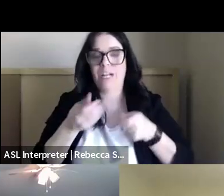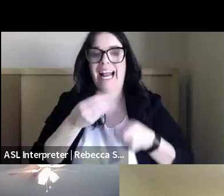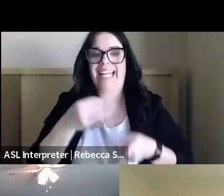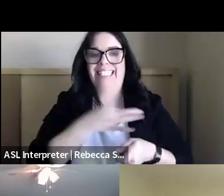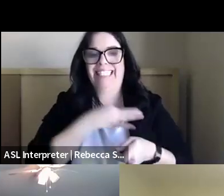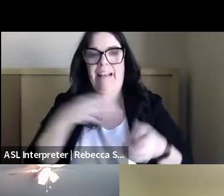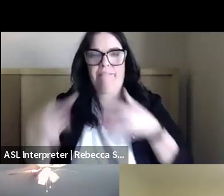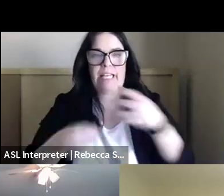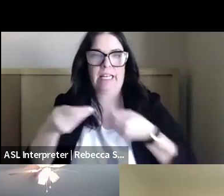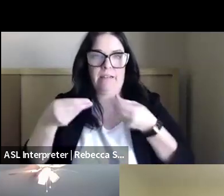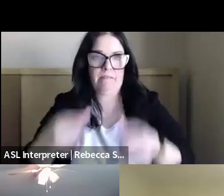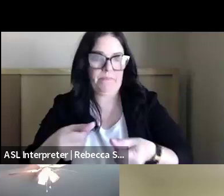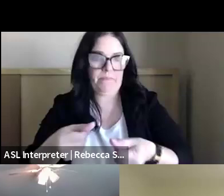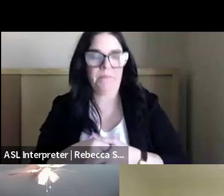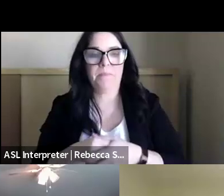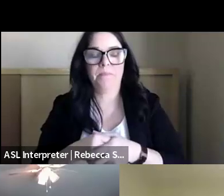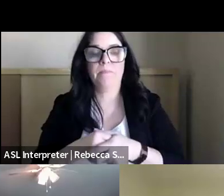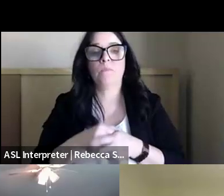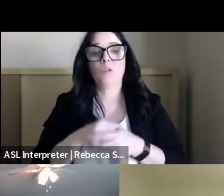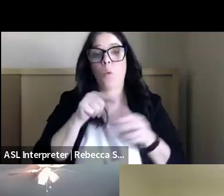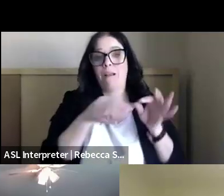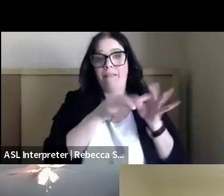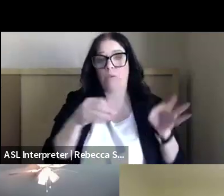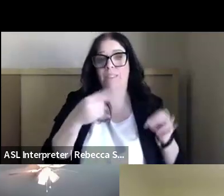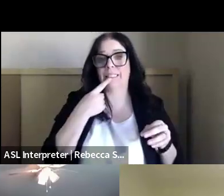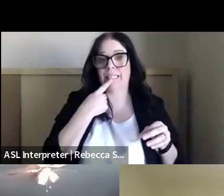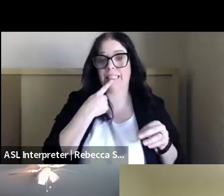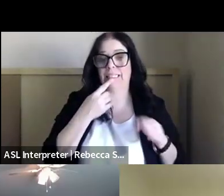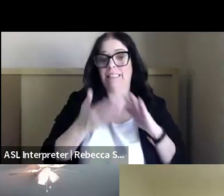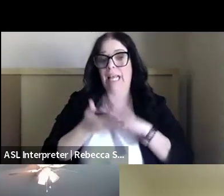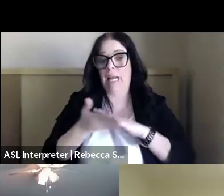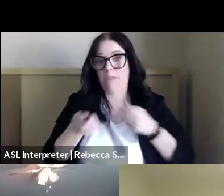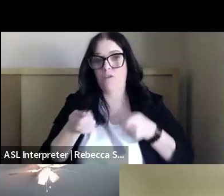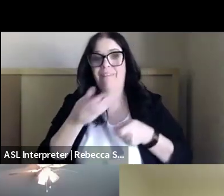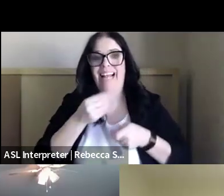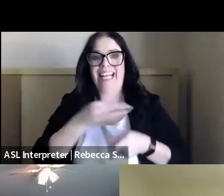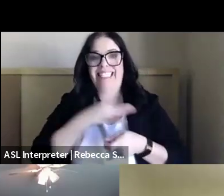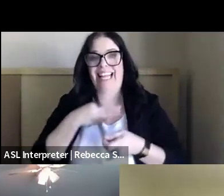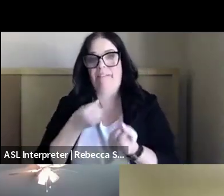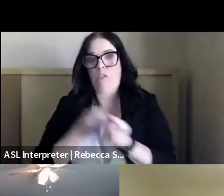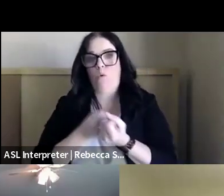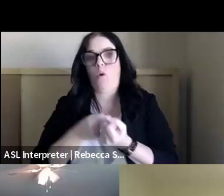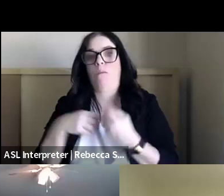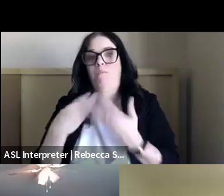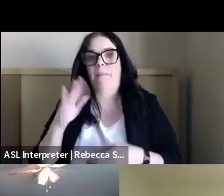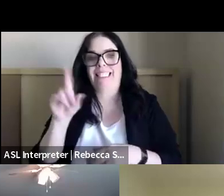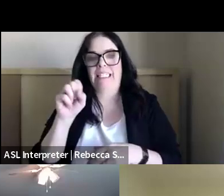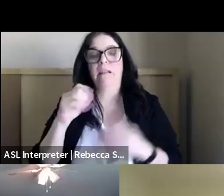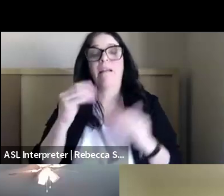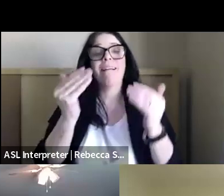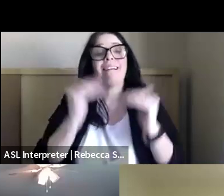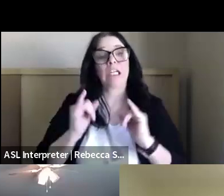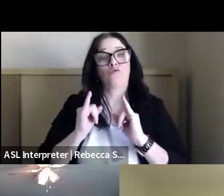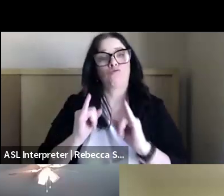the administrative and staffing support provided by the DSE. The instructions give you a little bit more